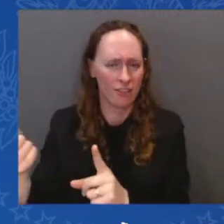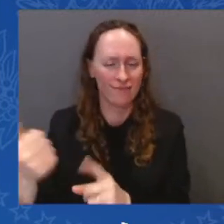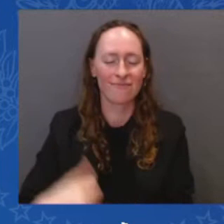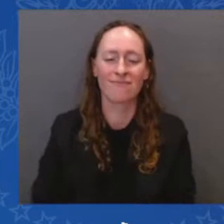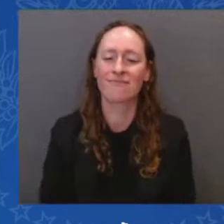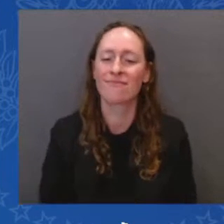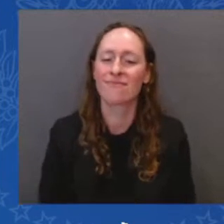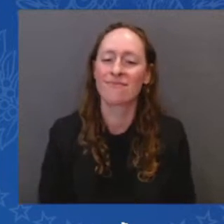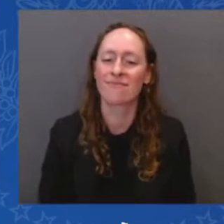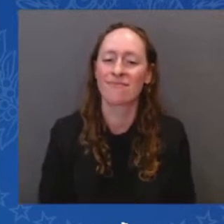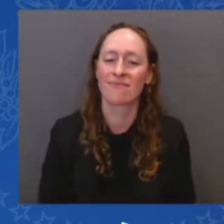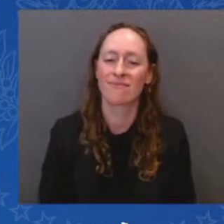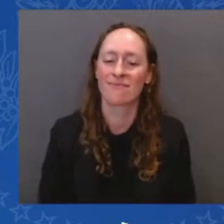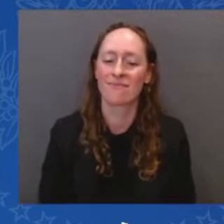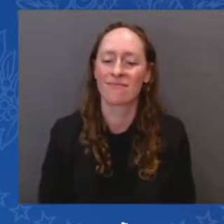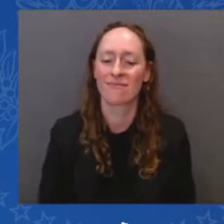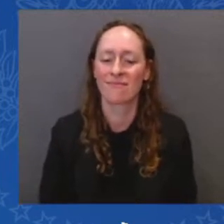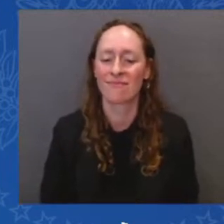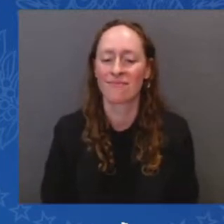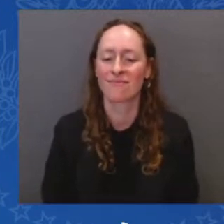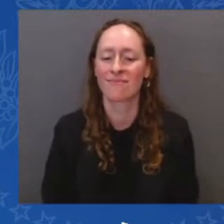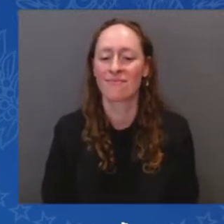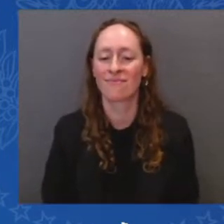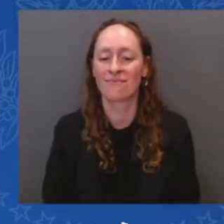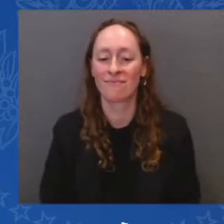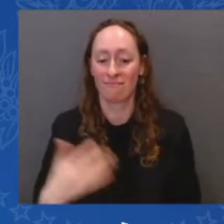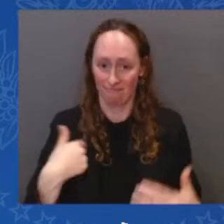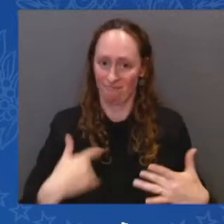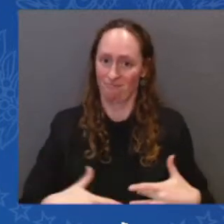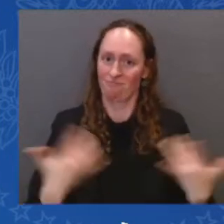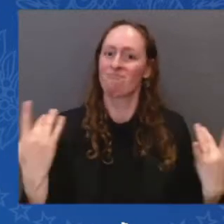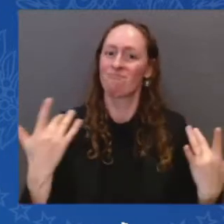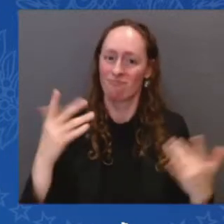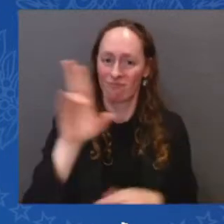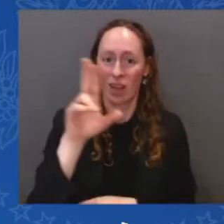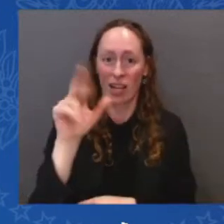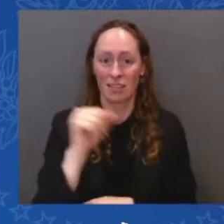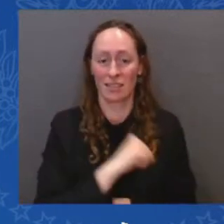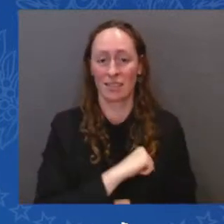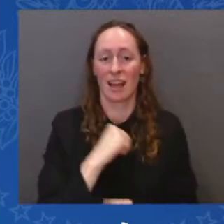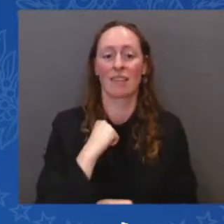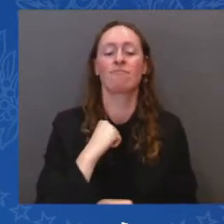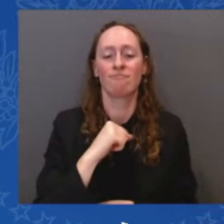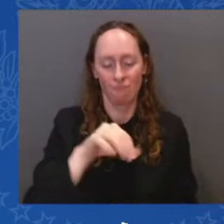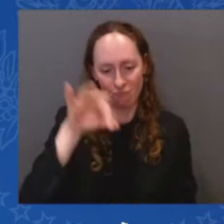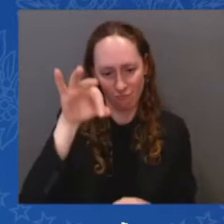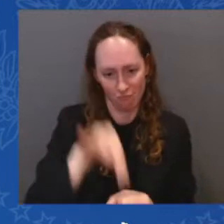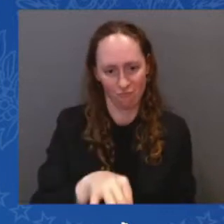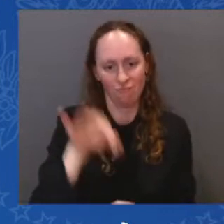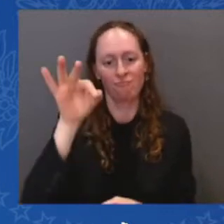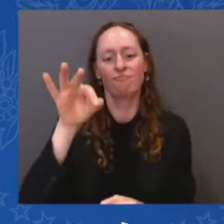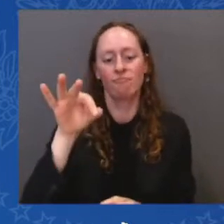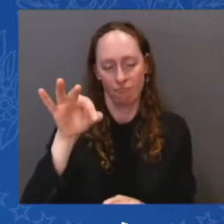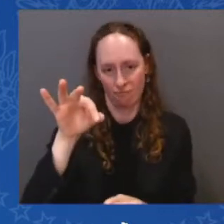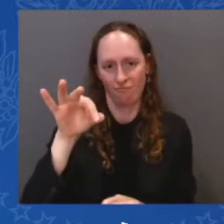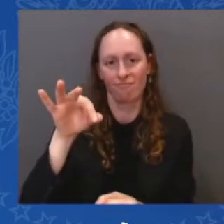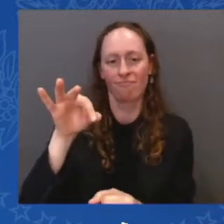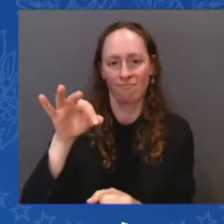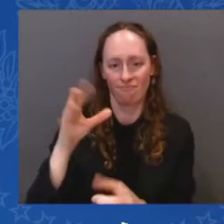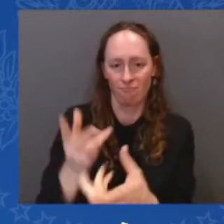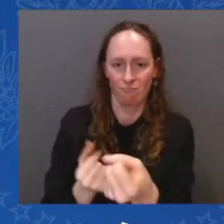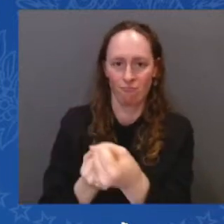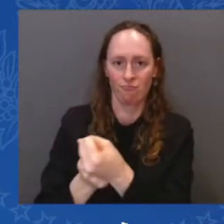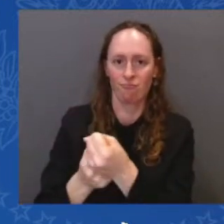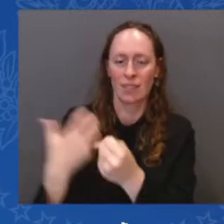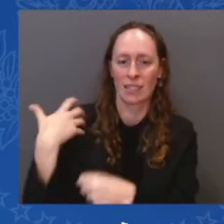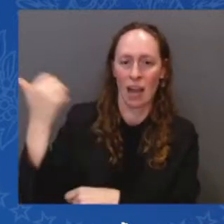recently confirmed General Brown as our next chairman. I'm also glad to welcome General Randy George as our next Chief of Staff of the Army, and